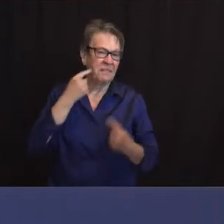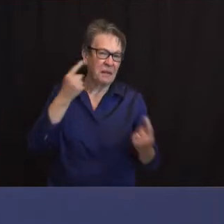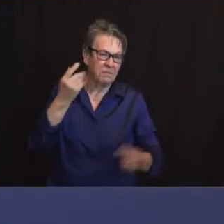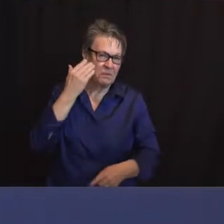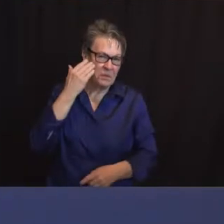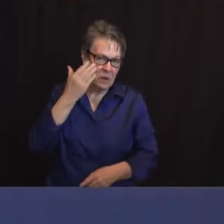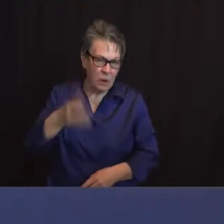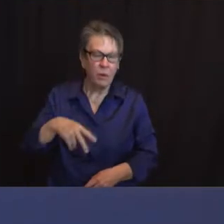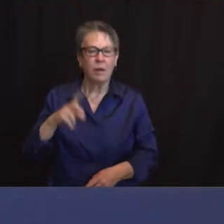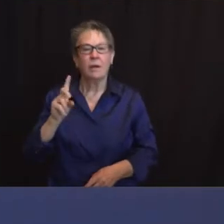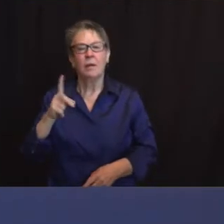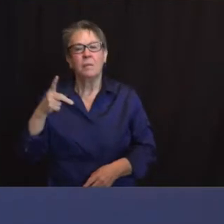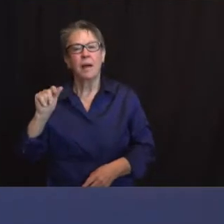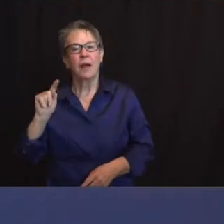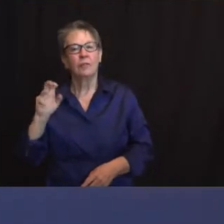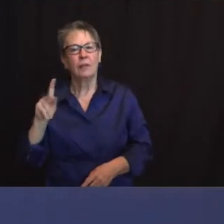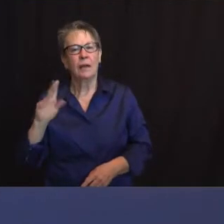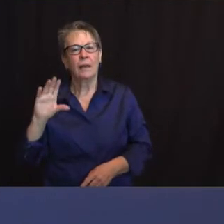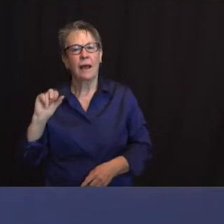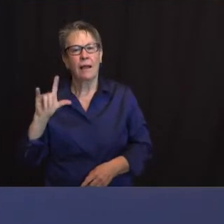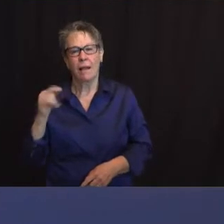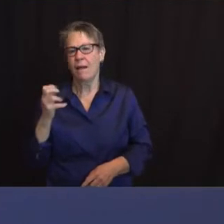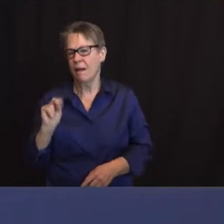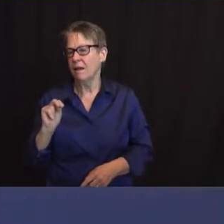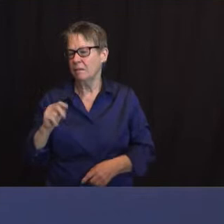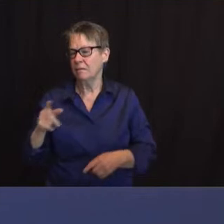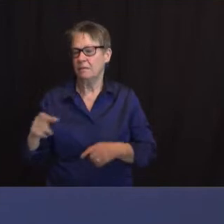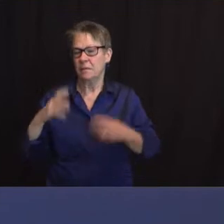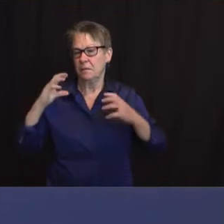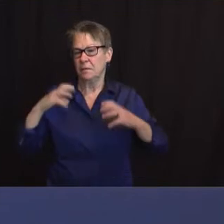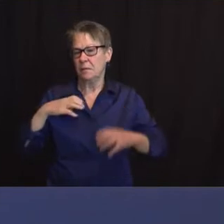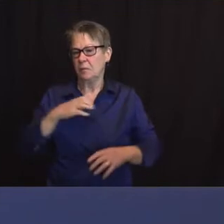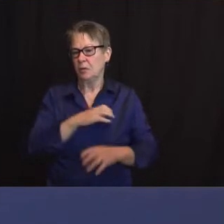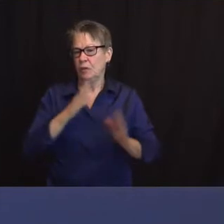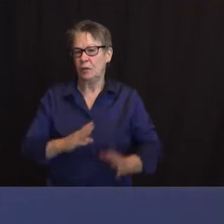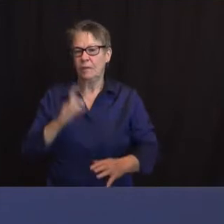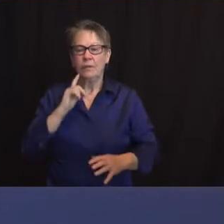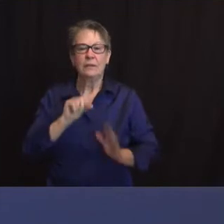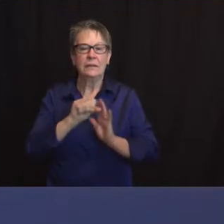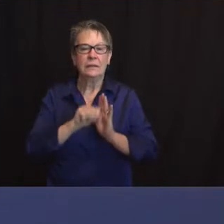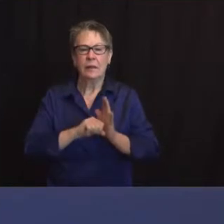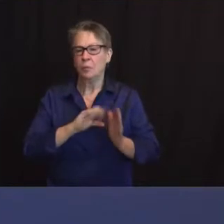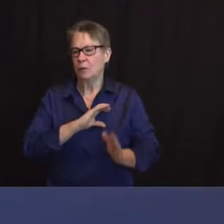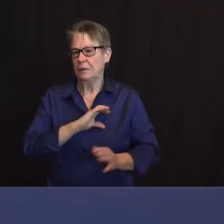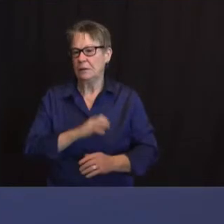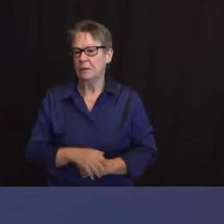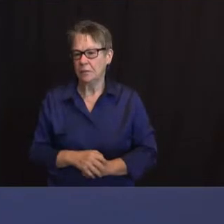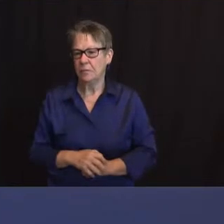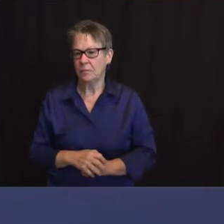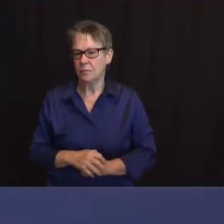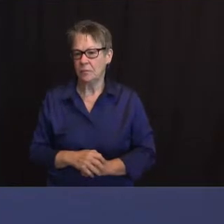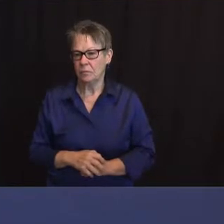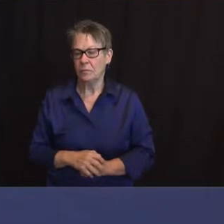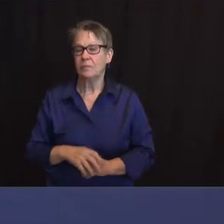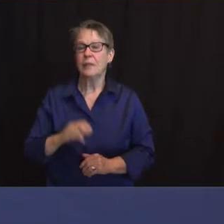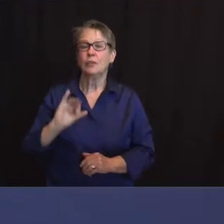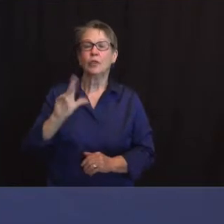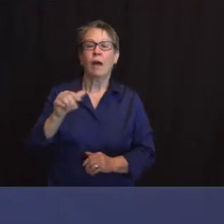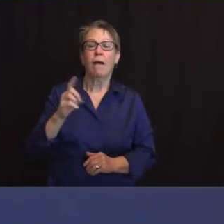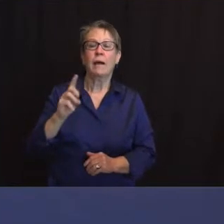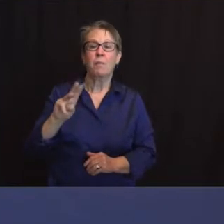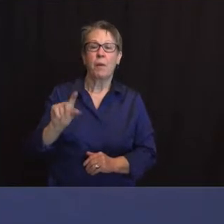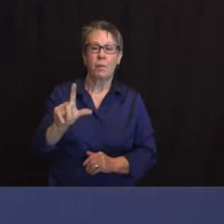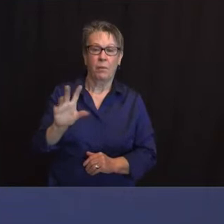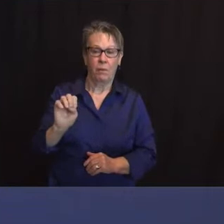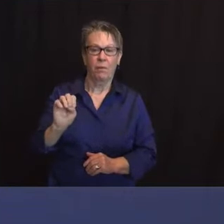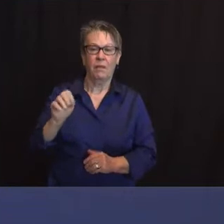Pat Callahan. We have Jared Maples, Director of the Office of Homeland Security and Preparedness, Chief Counsel Paramount Garg, a cast of thousands. Thank you